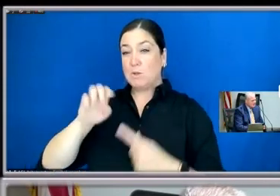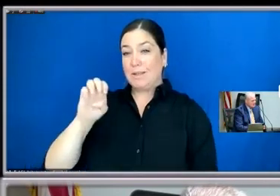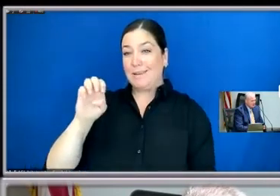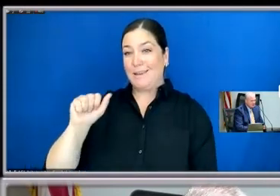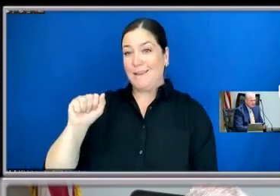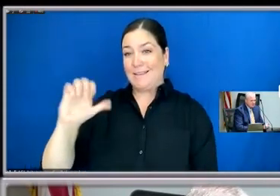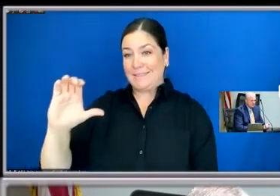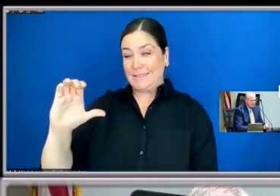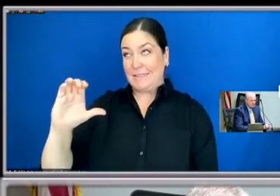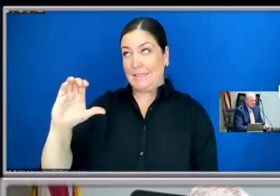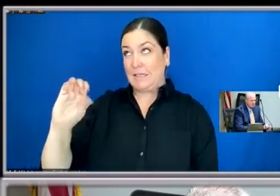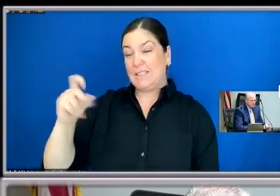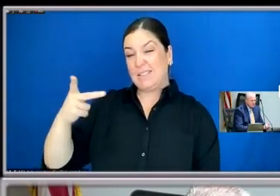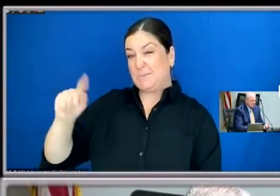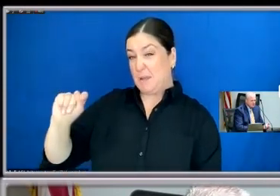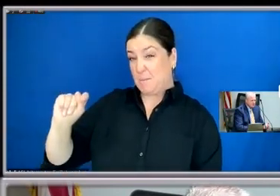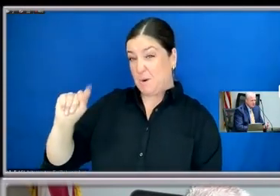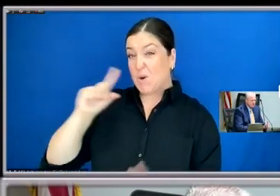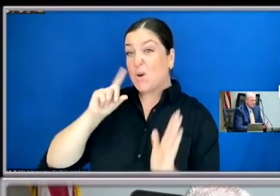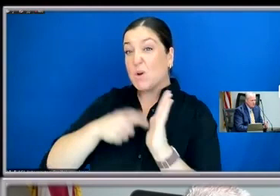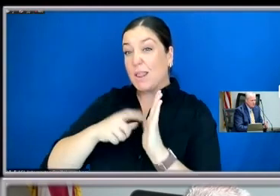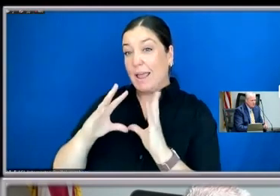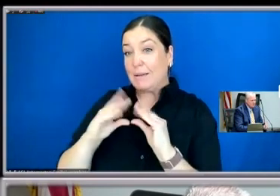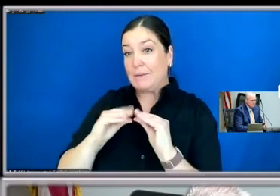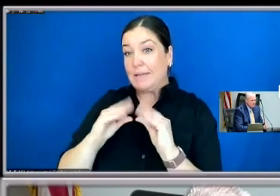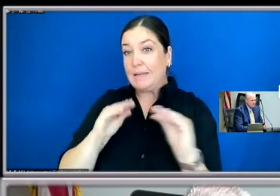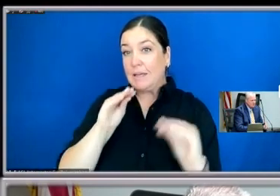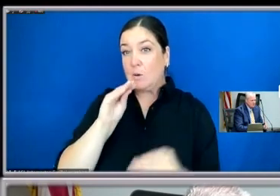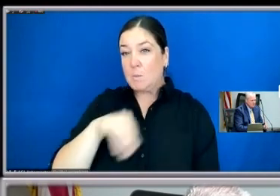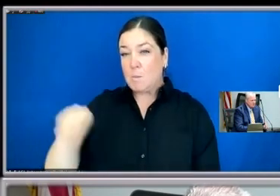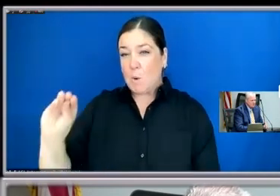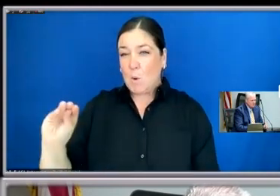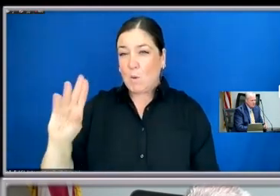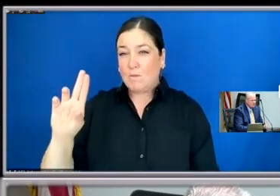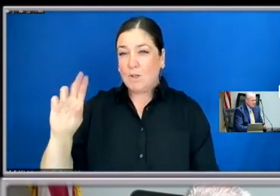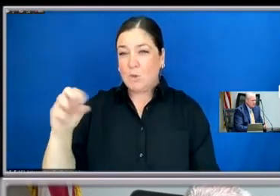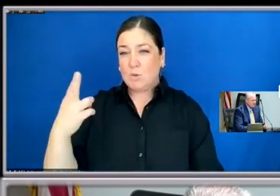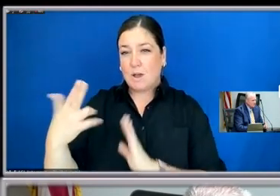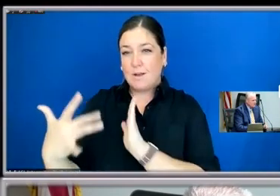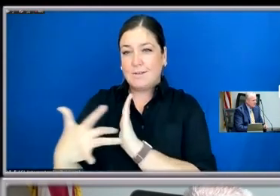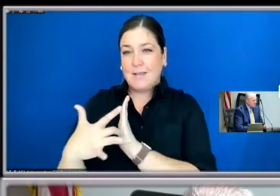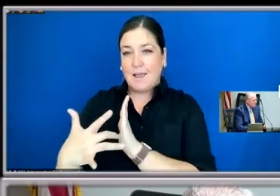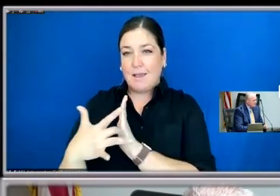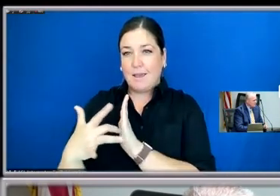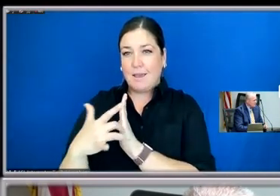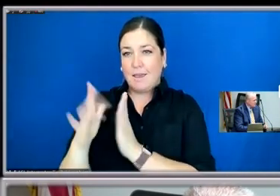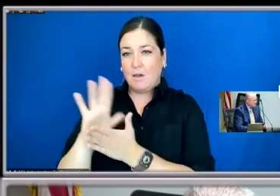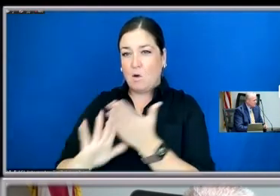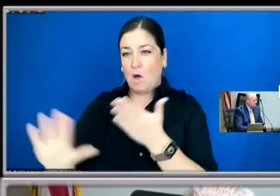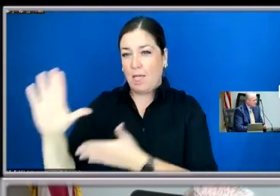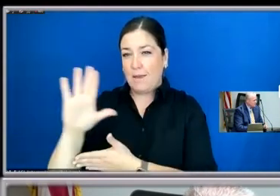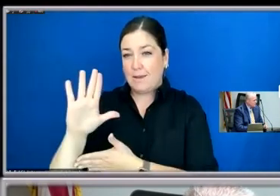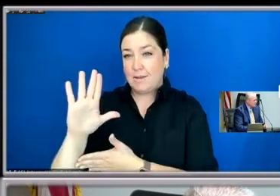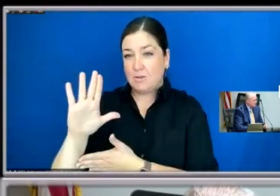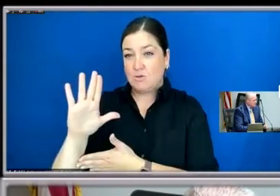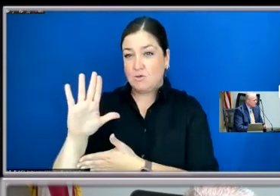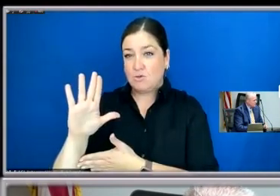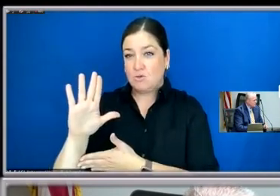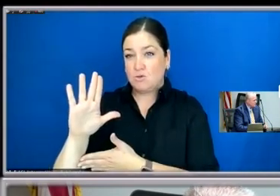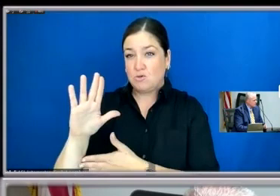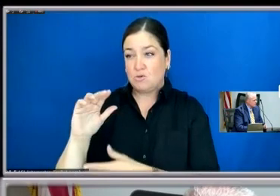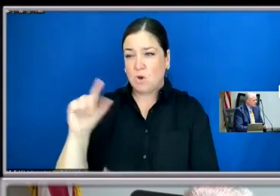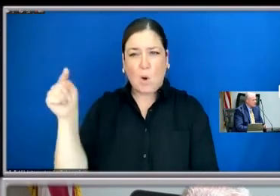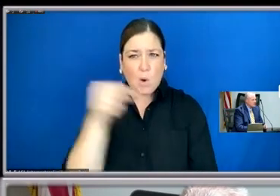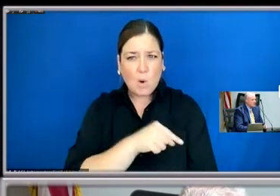in September. I noticed that meeting was moved to Utah Technical College. Down in Davis. UT. I mean, down